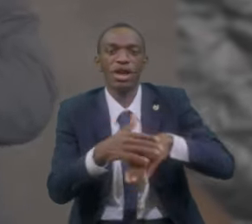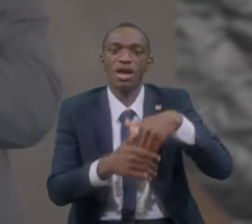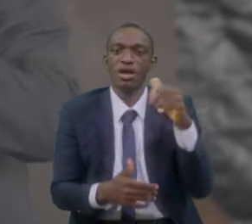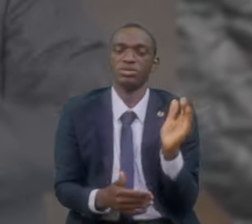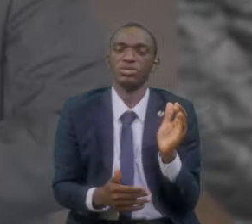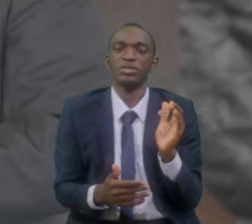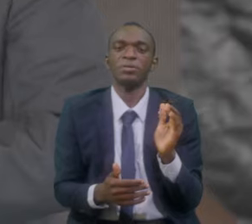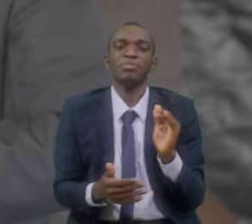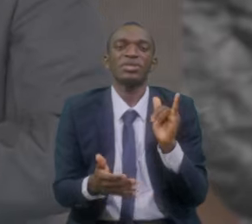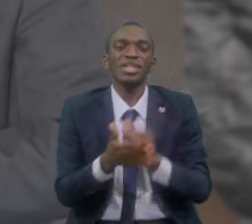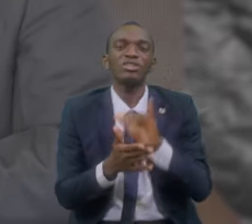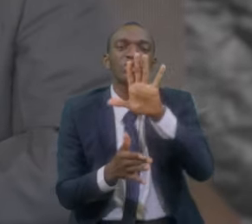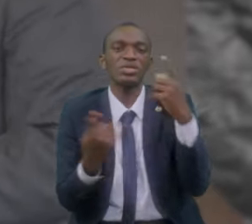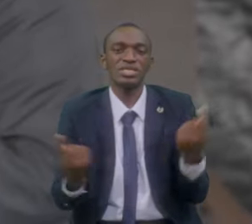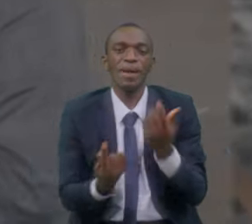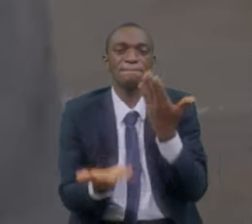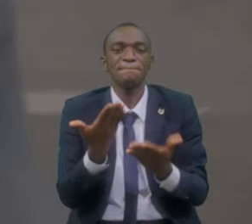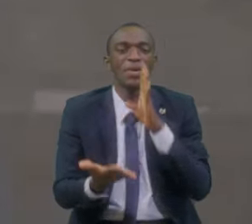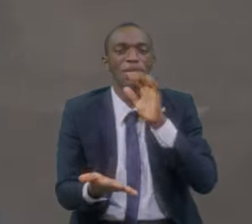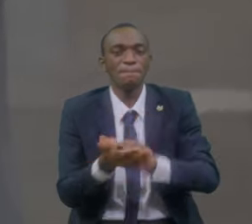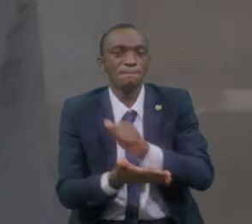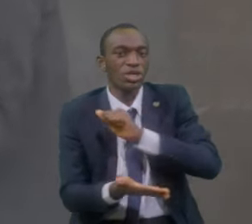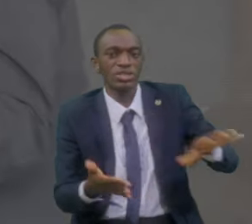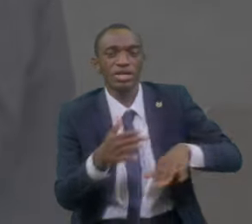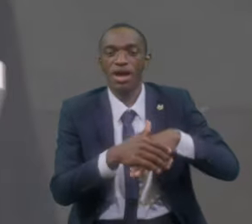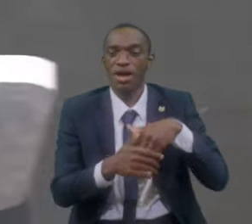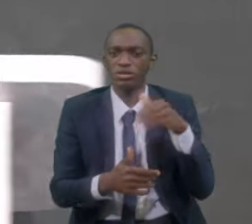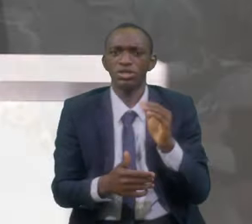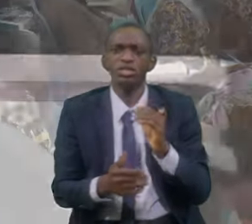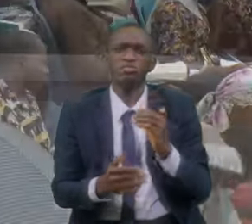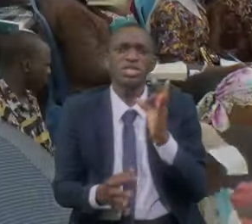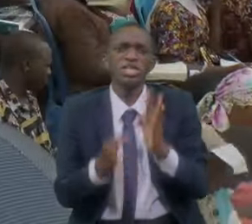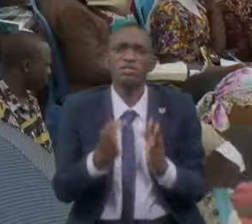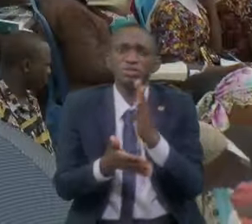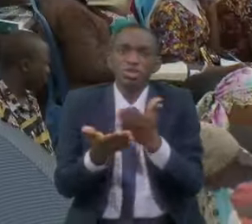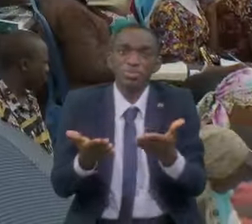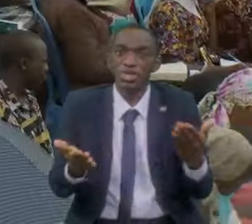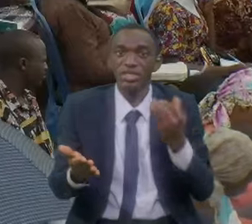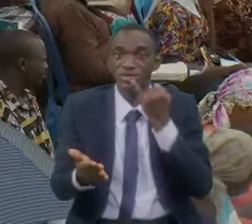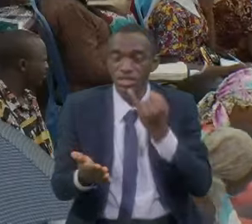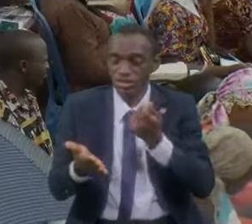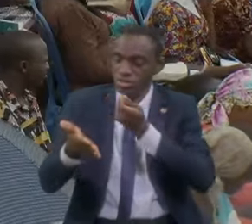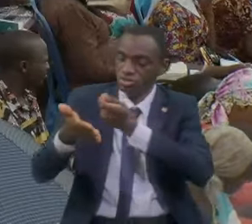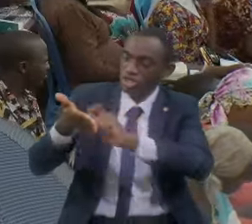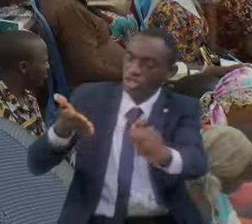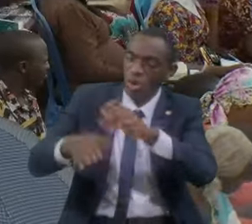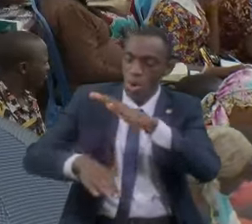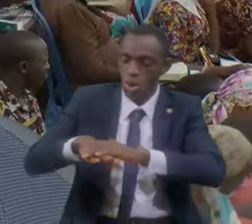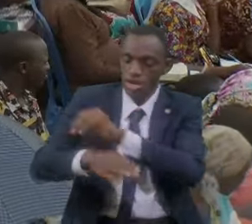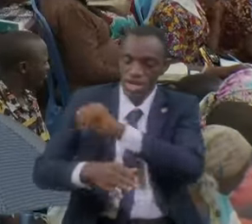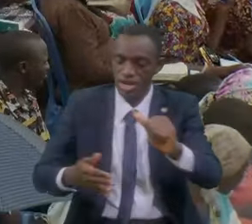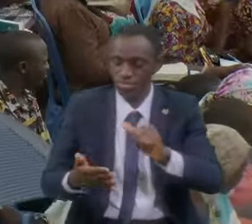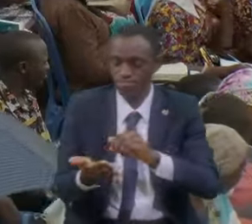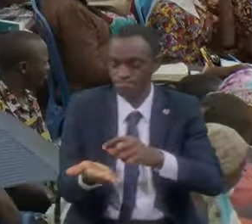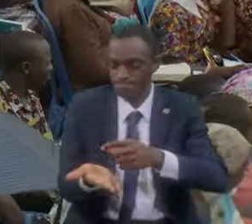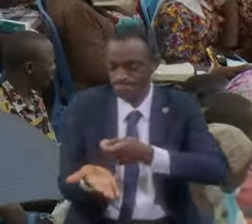your sins may be blotted out. If something is written on a slate and somebody gives you